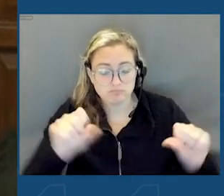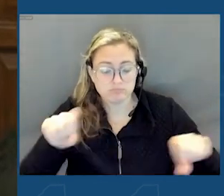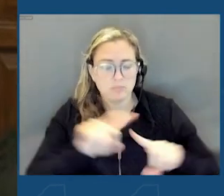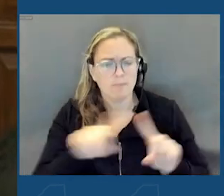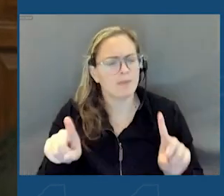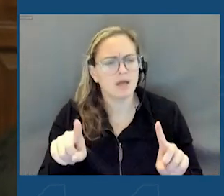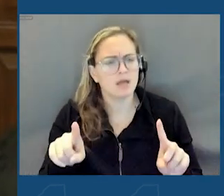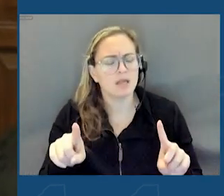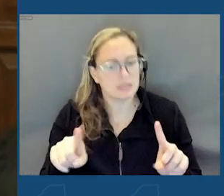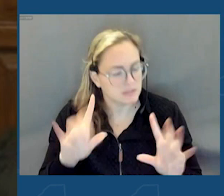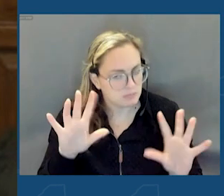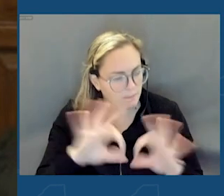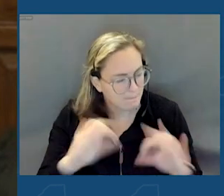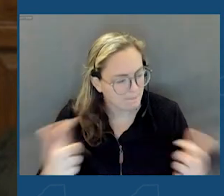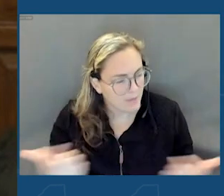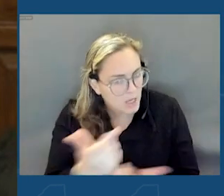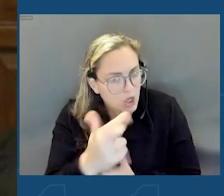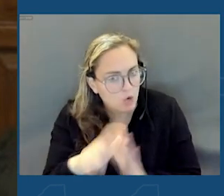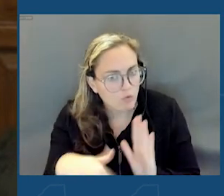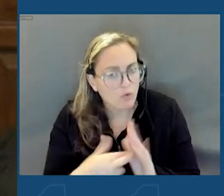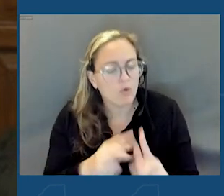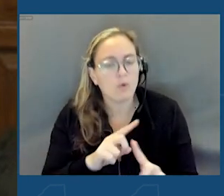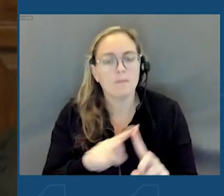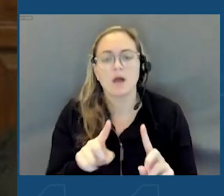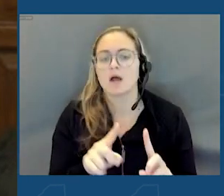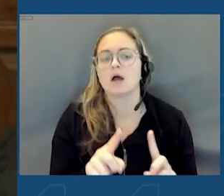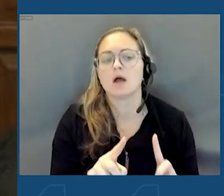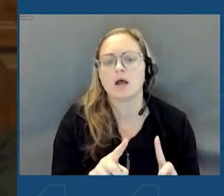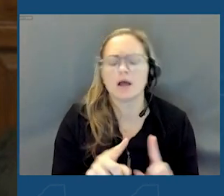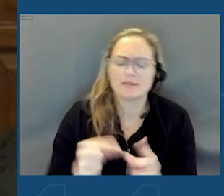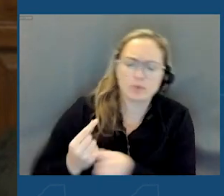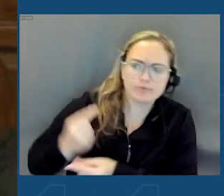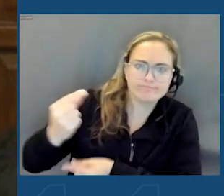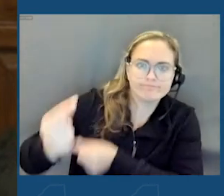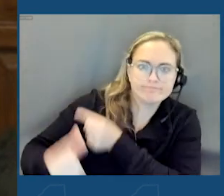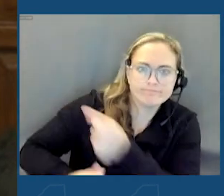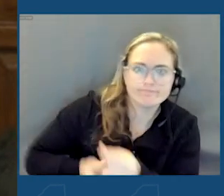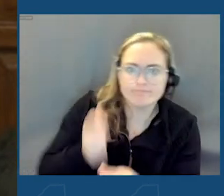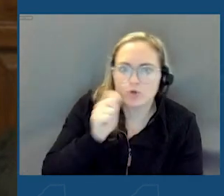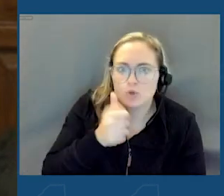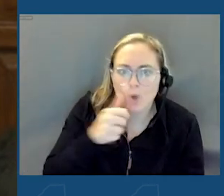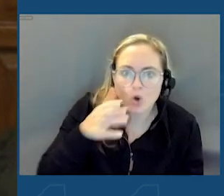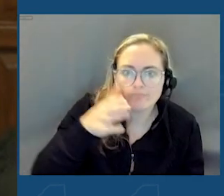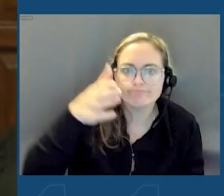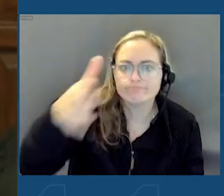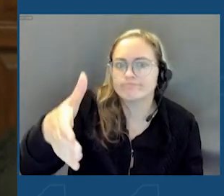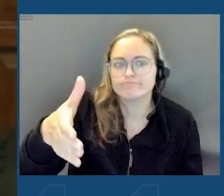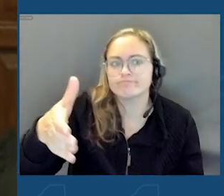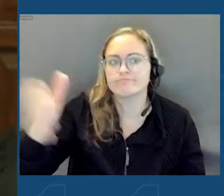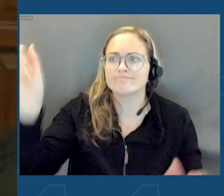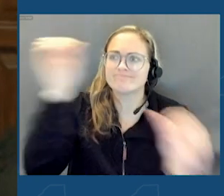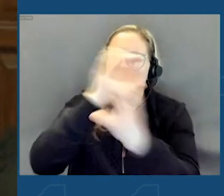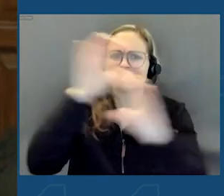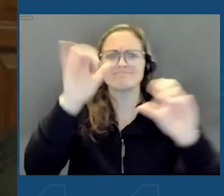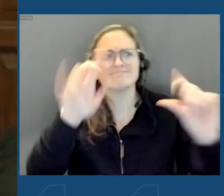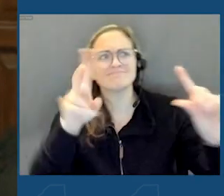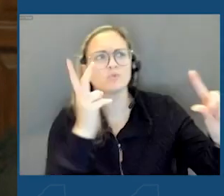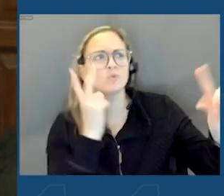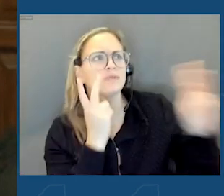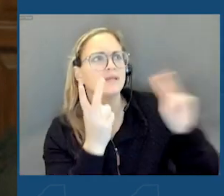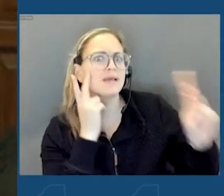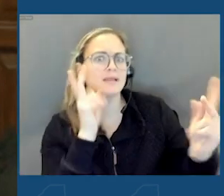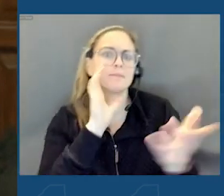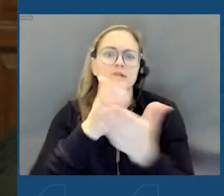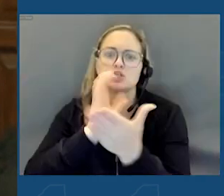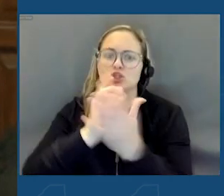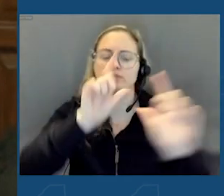today, it is the legacy that you're making for tomorrow. Just look at the pictures of the individuals in this room.